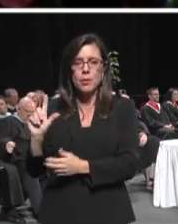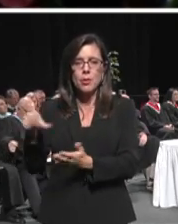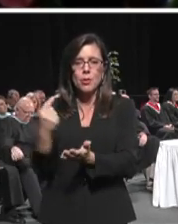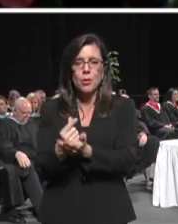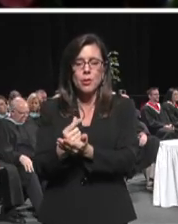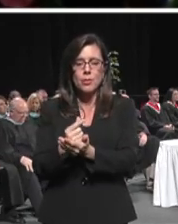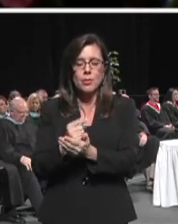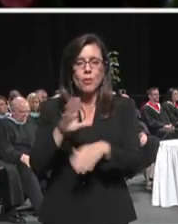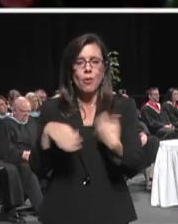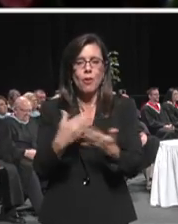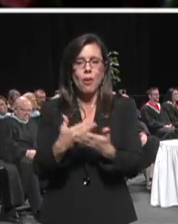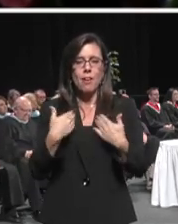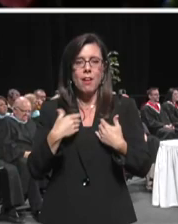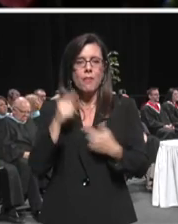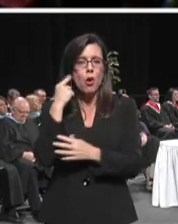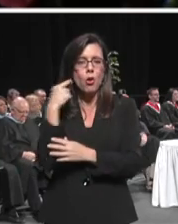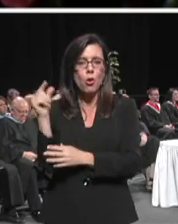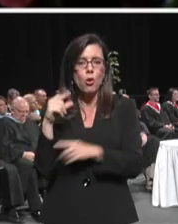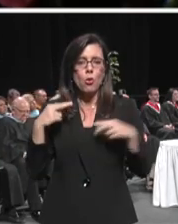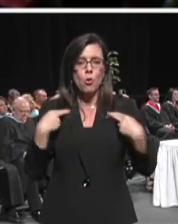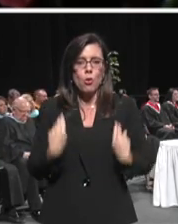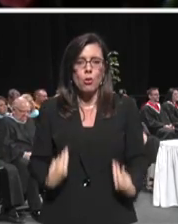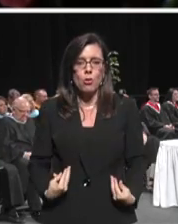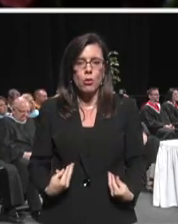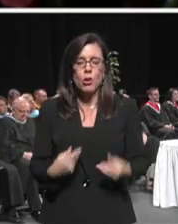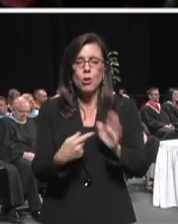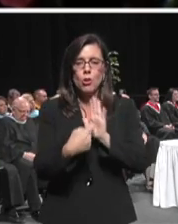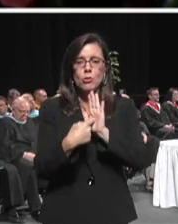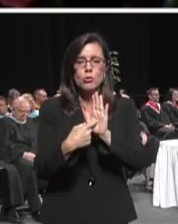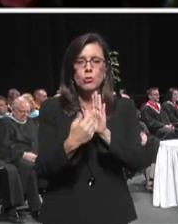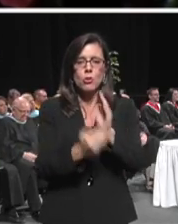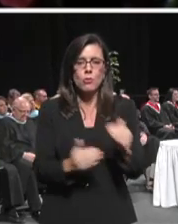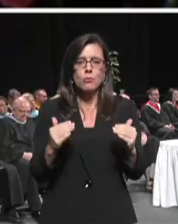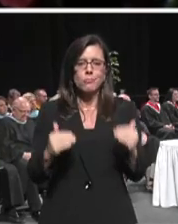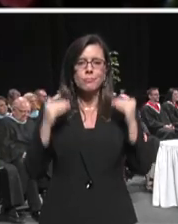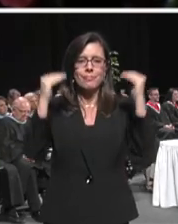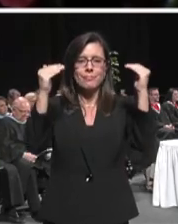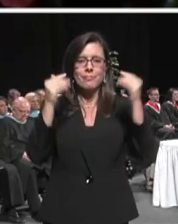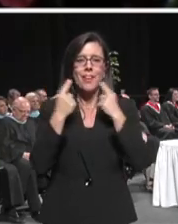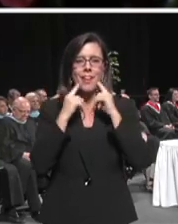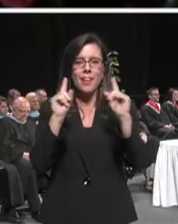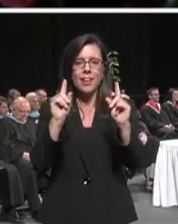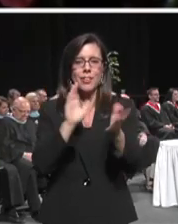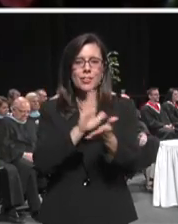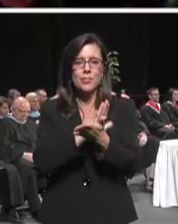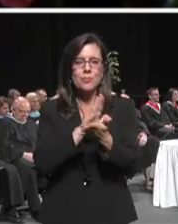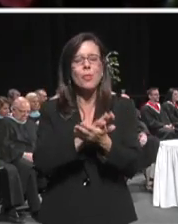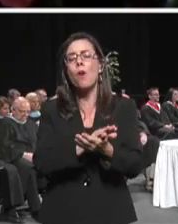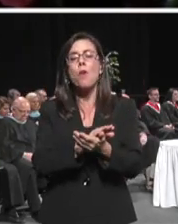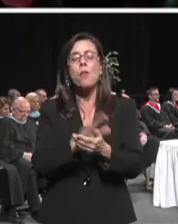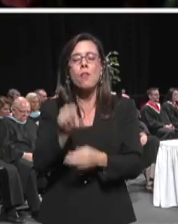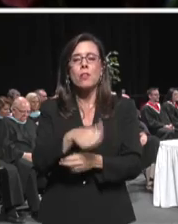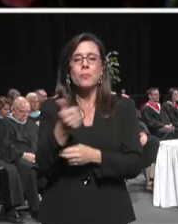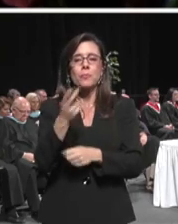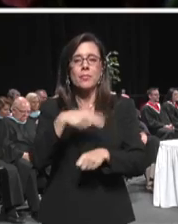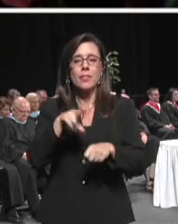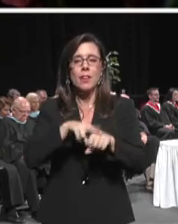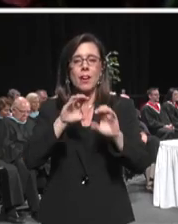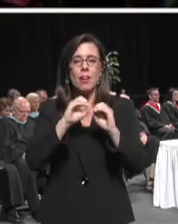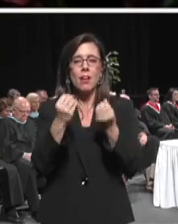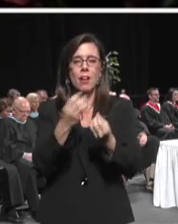wear gold honor cords, denoting their stellar academic achievements. Other national organizations and